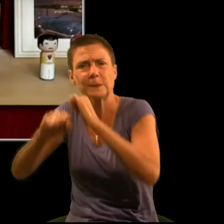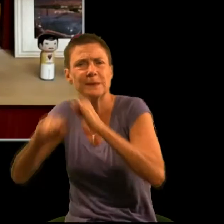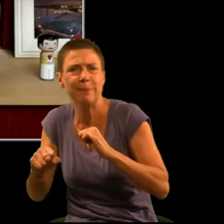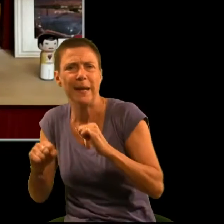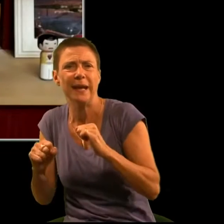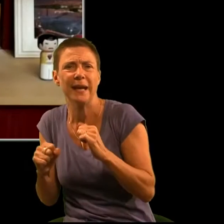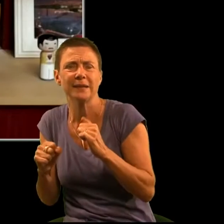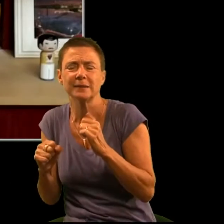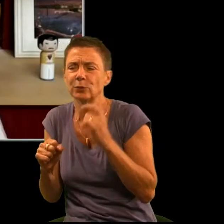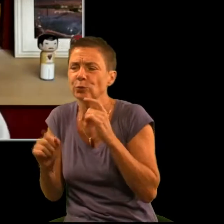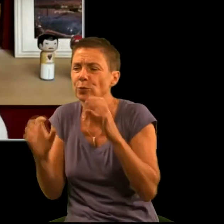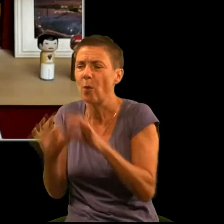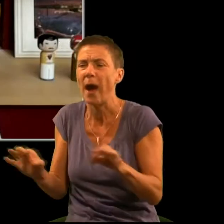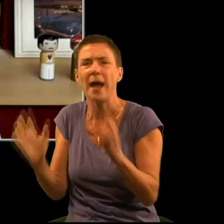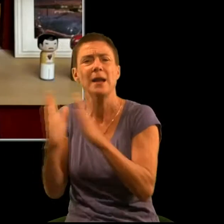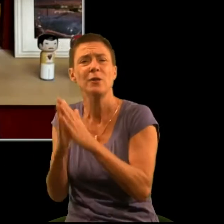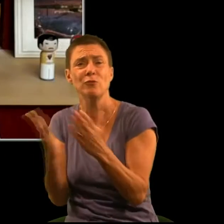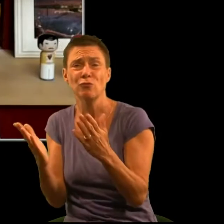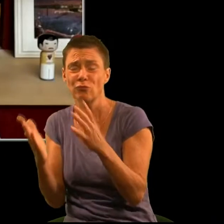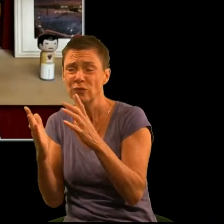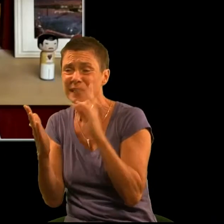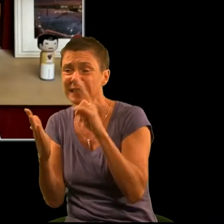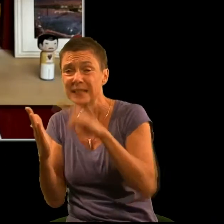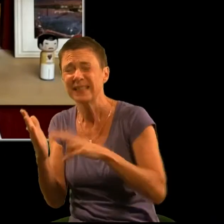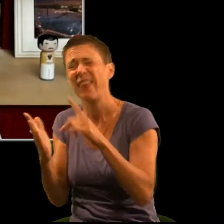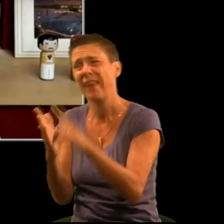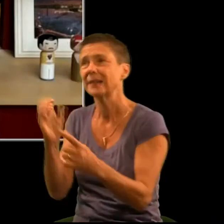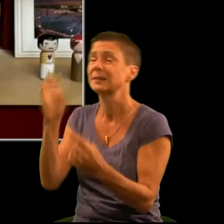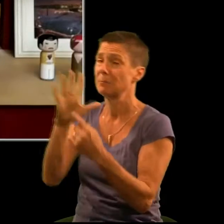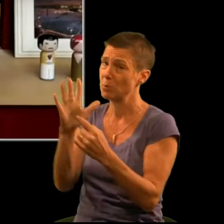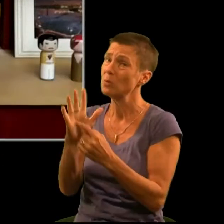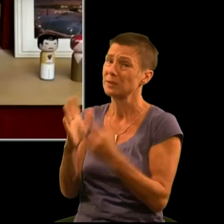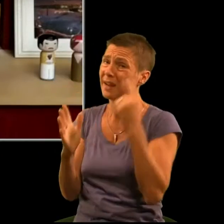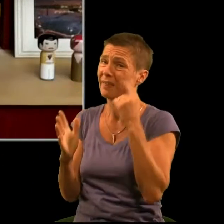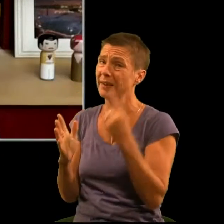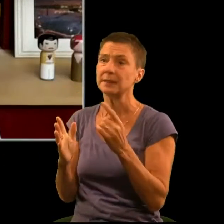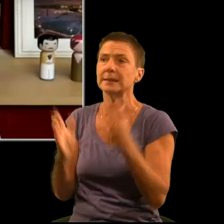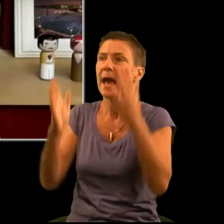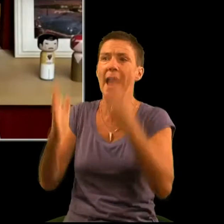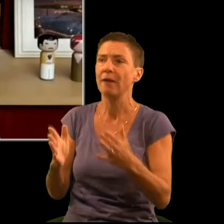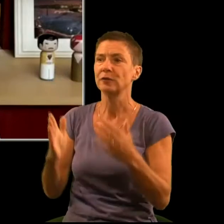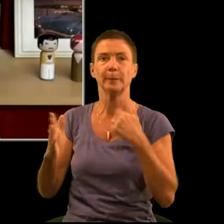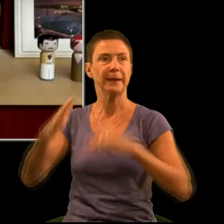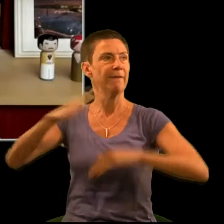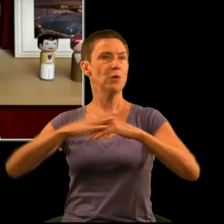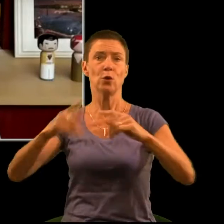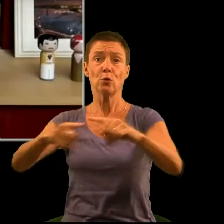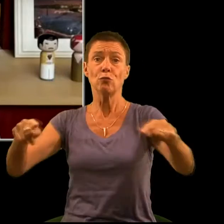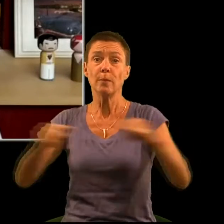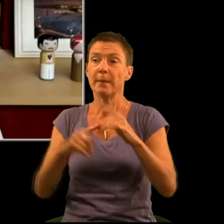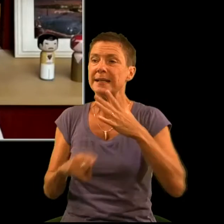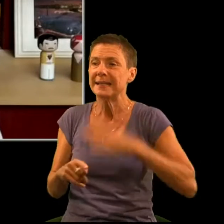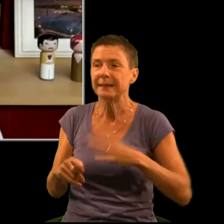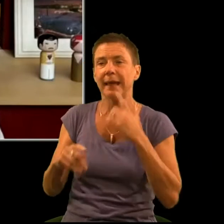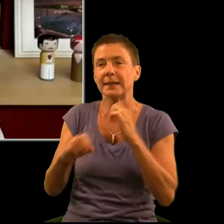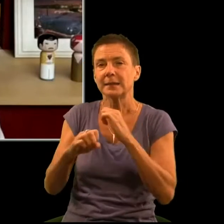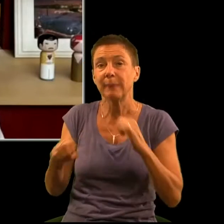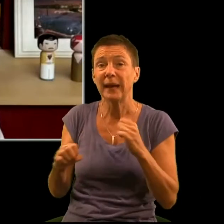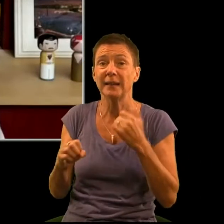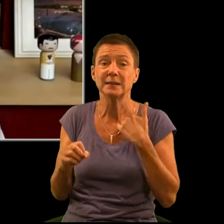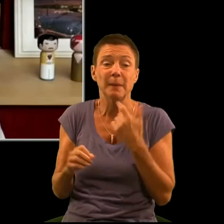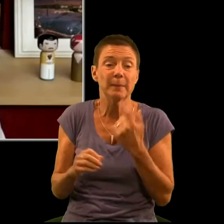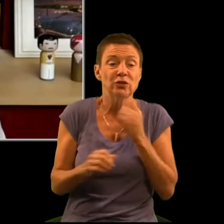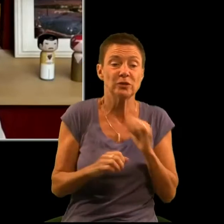room to read quietly. And that's vital, I think, to have that. It doesn't have to be your whole room, but maybe you just sit on the corner